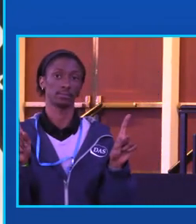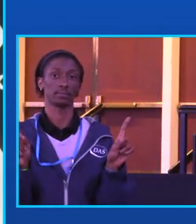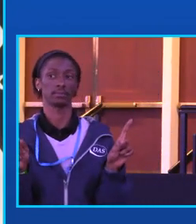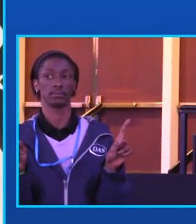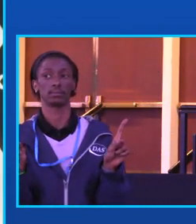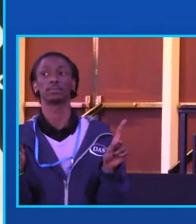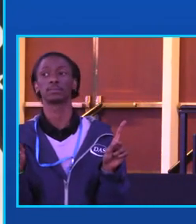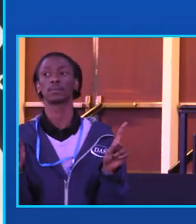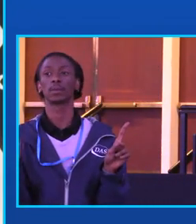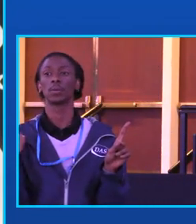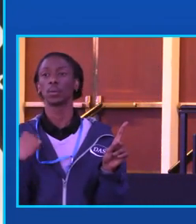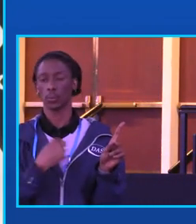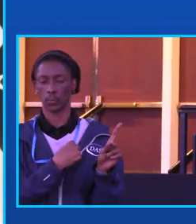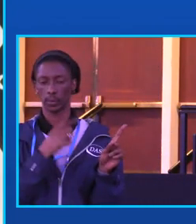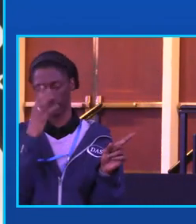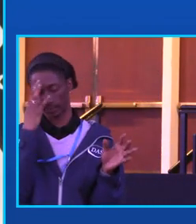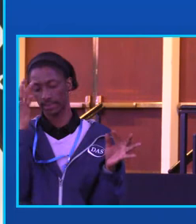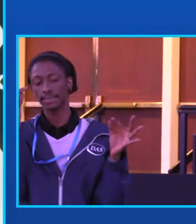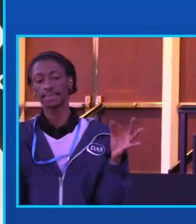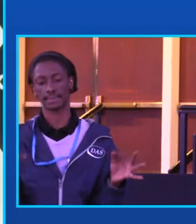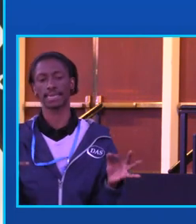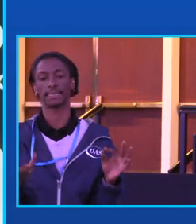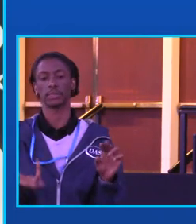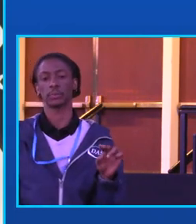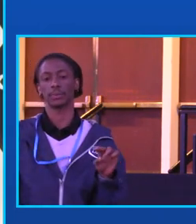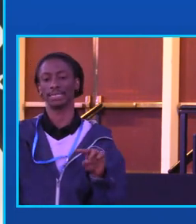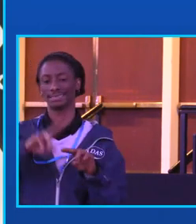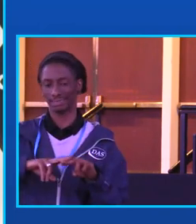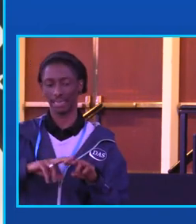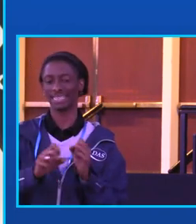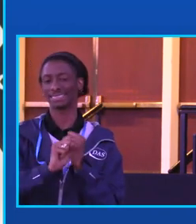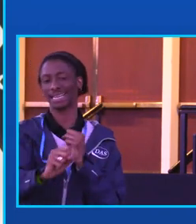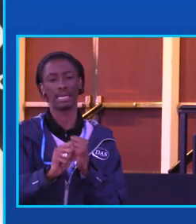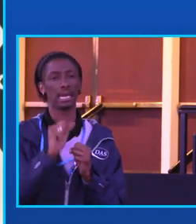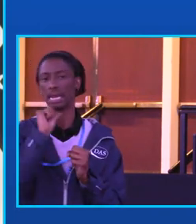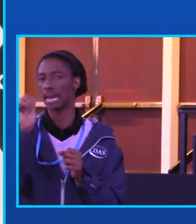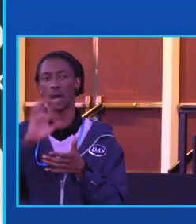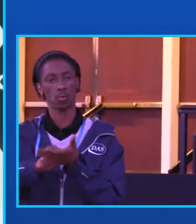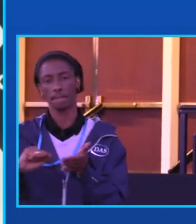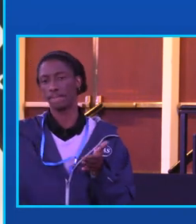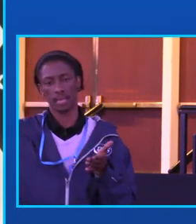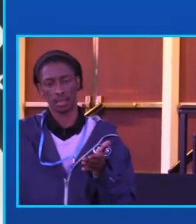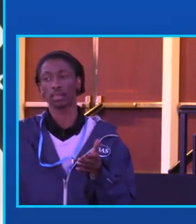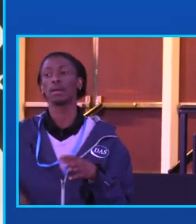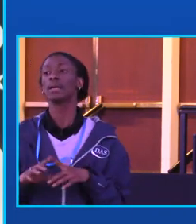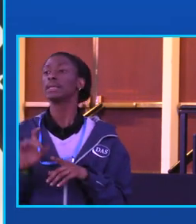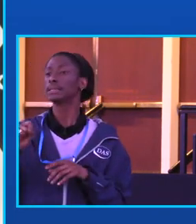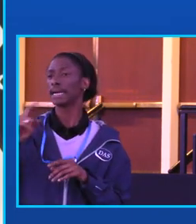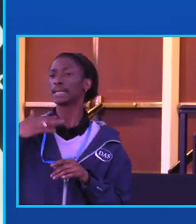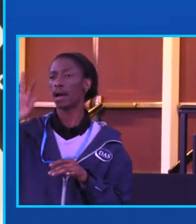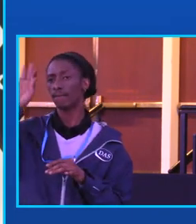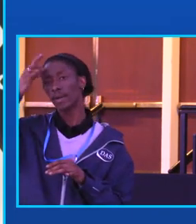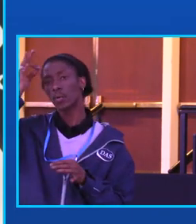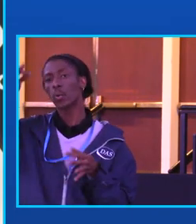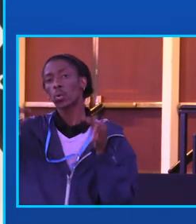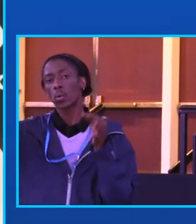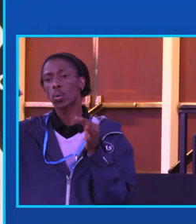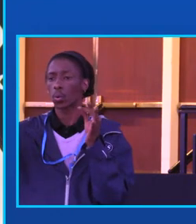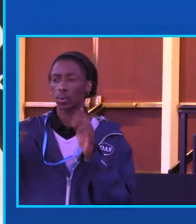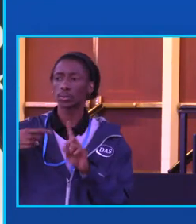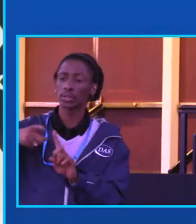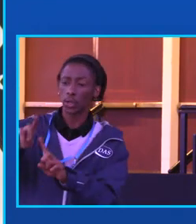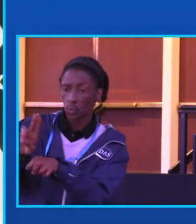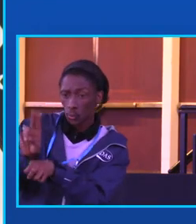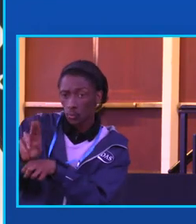But we've decided to extend Title 42 instead of repealing it. Even our federal courts have called into question our use of